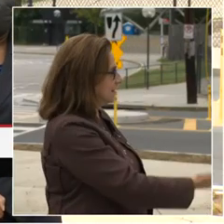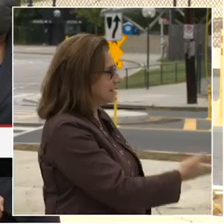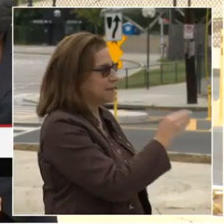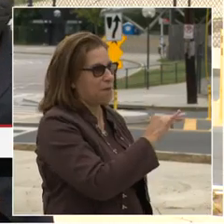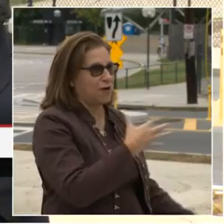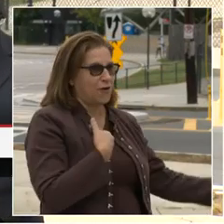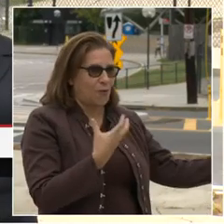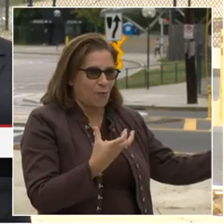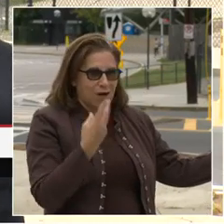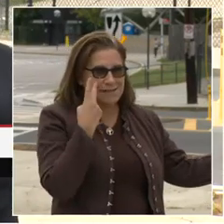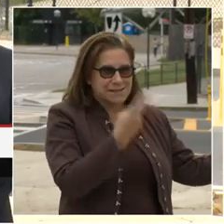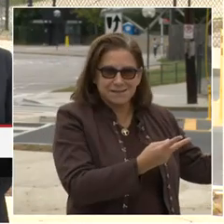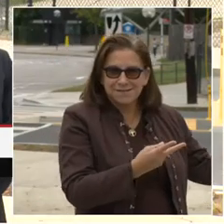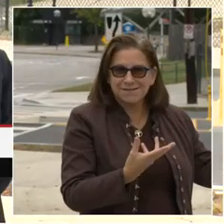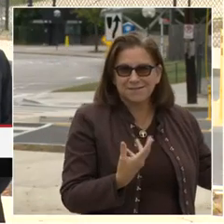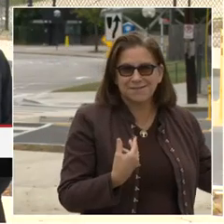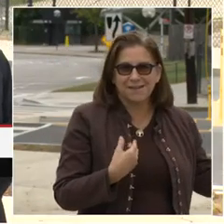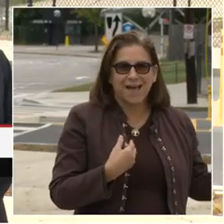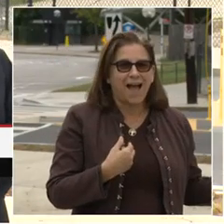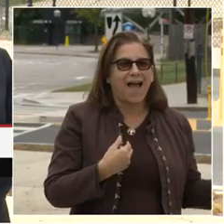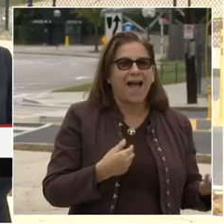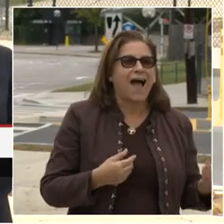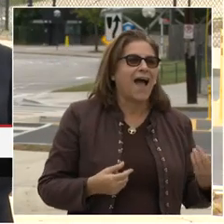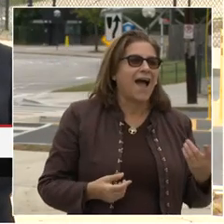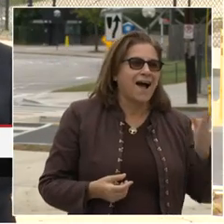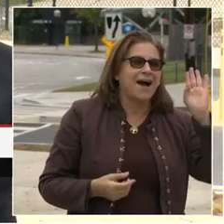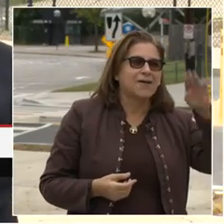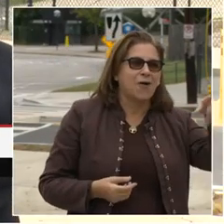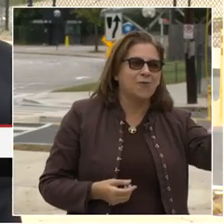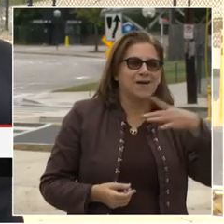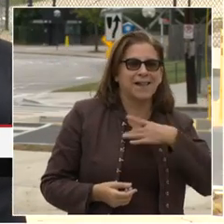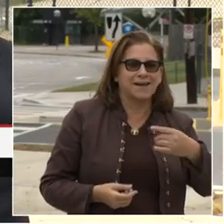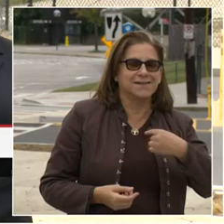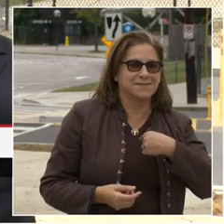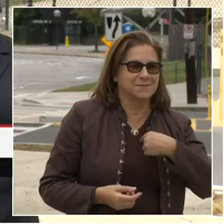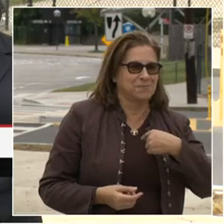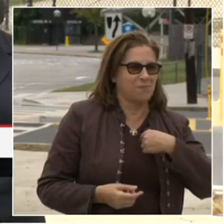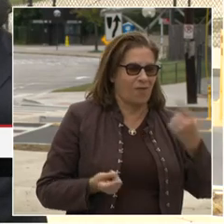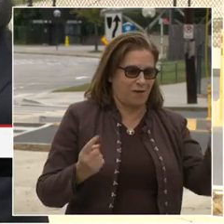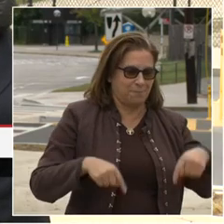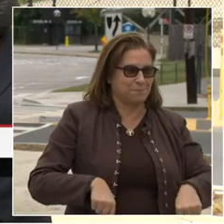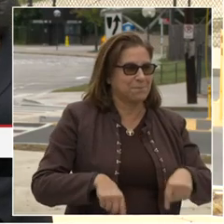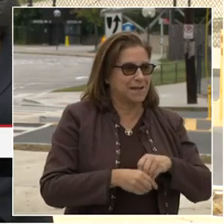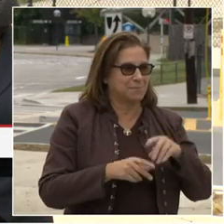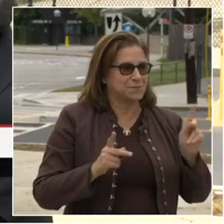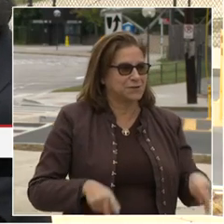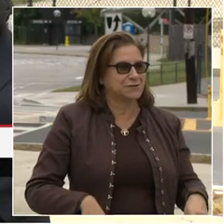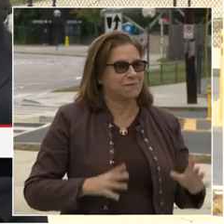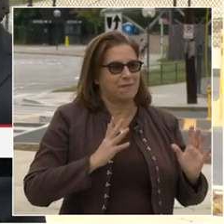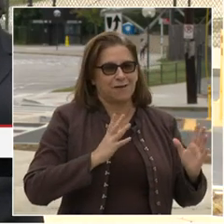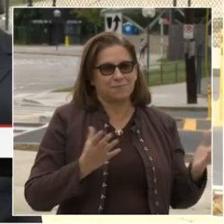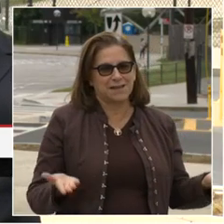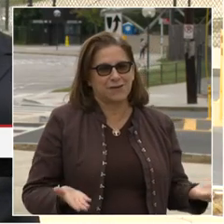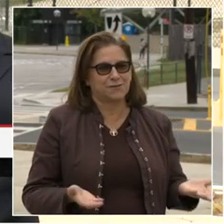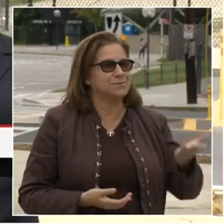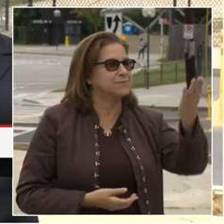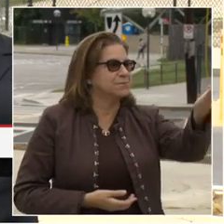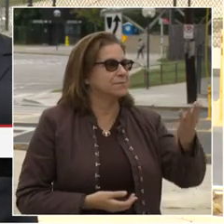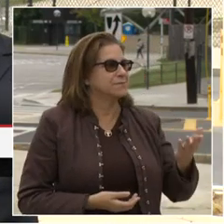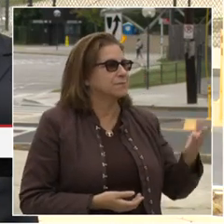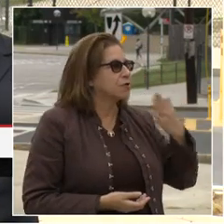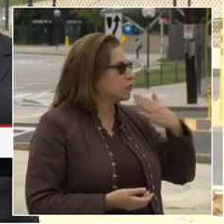like it being at home too. I know. So I know that's what I'm just saying. I got you. So thanks for coming out here this morning. No, it's my pleasure. And